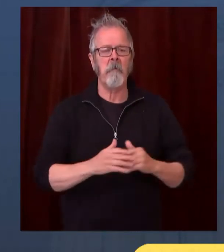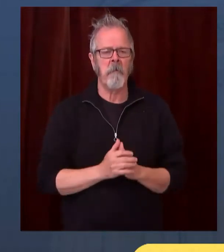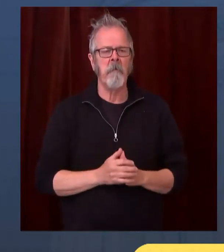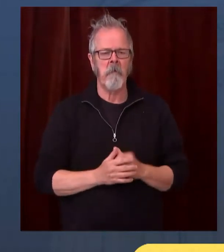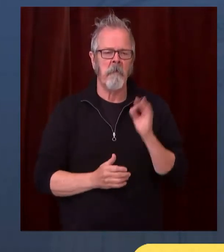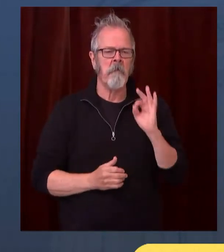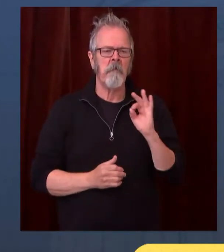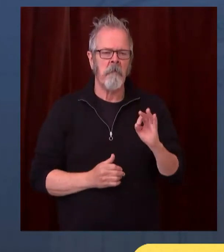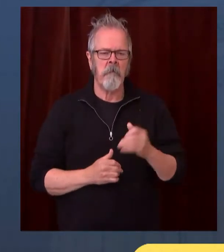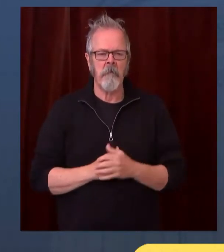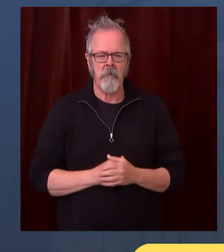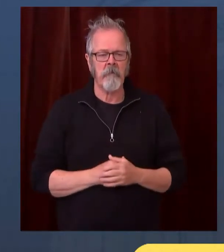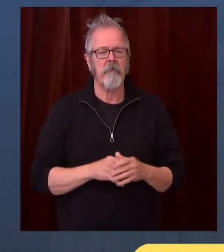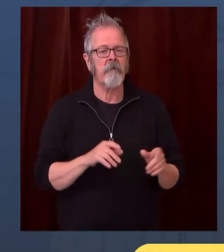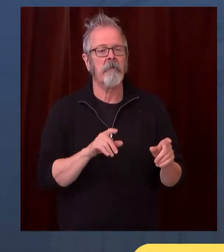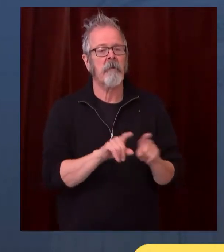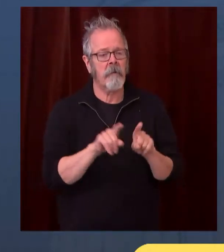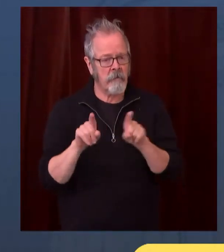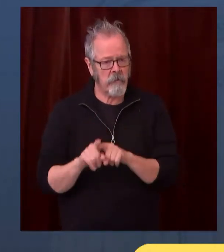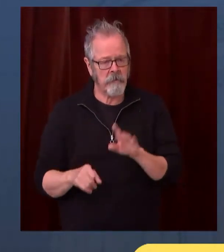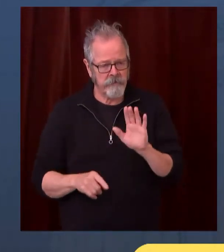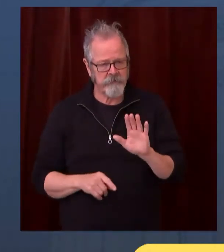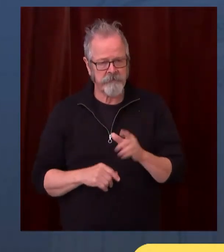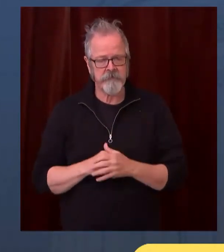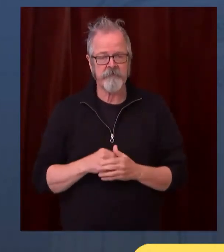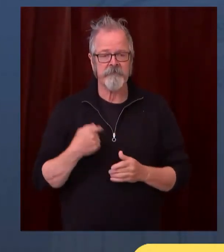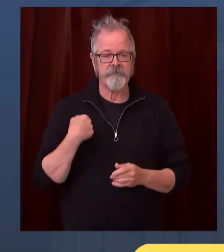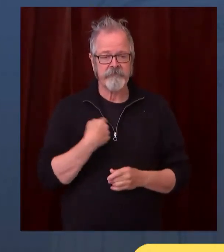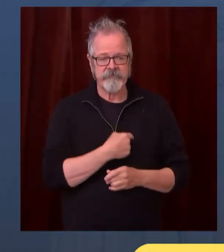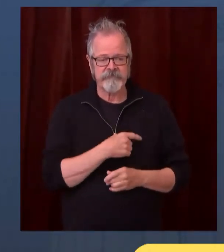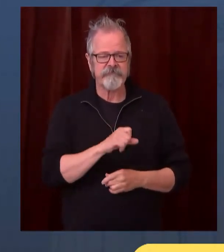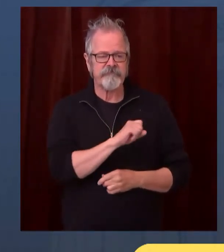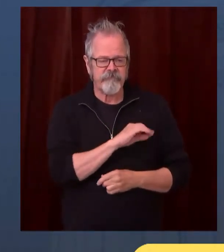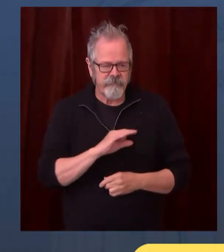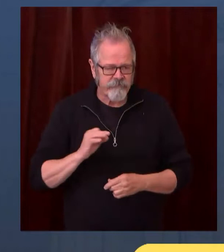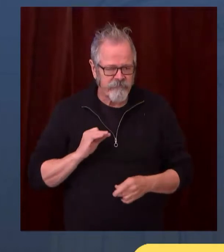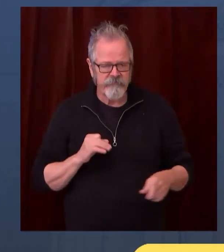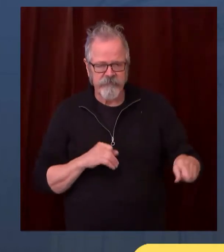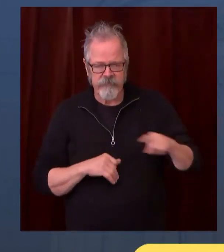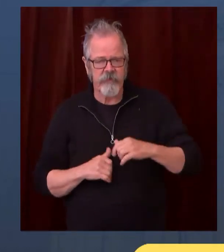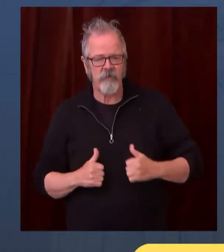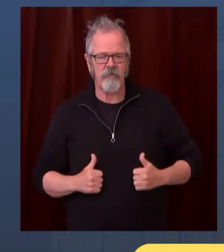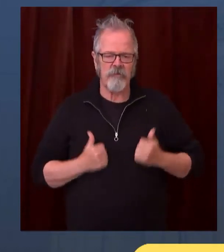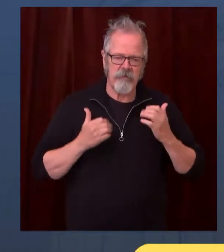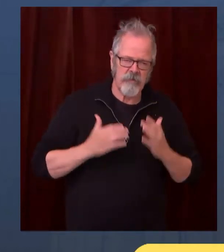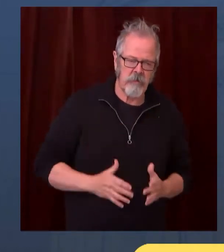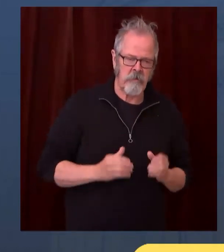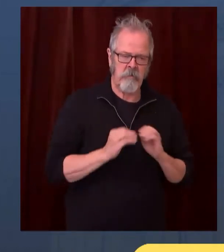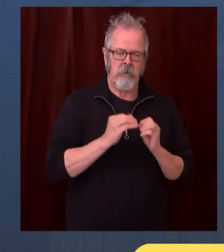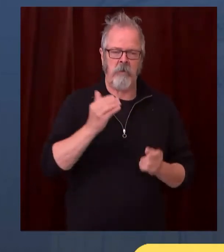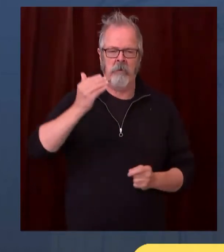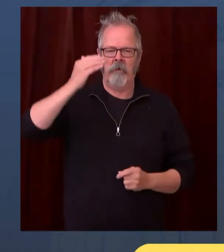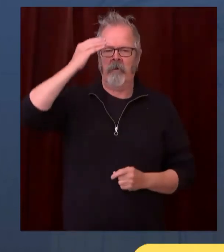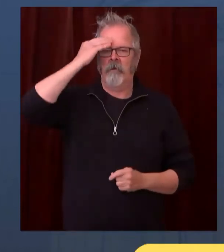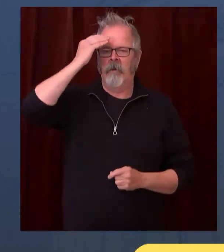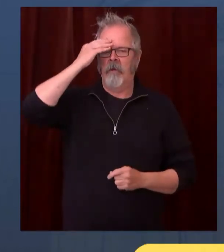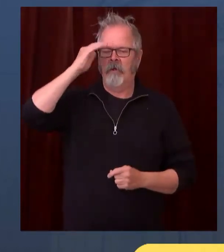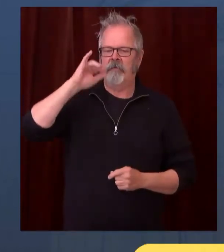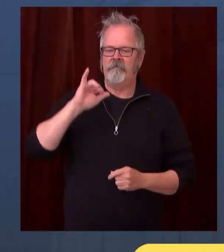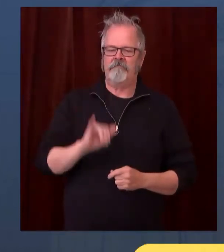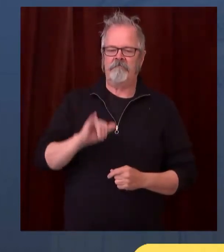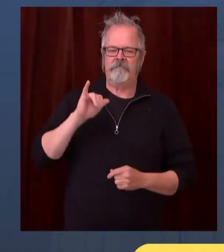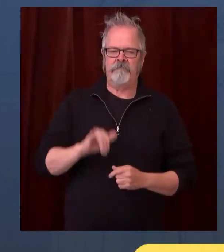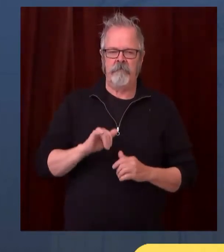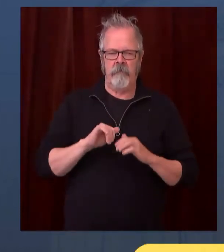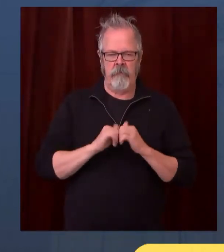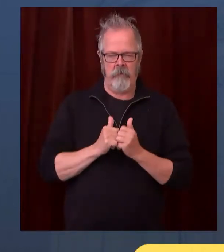And the federal government is helping to provide some point of care testing as well. So